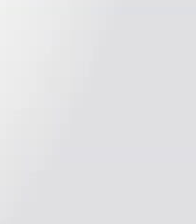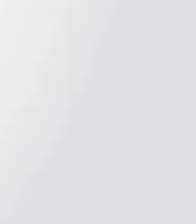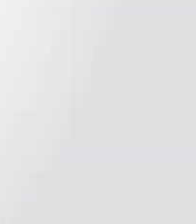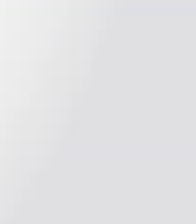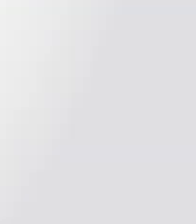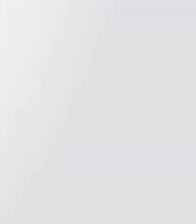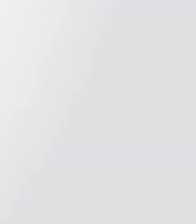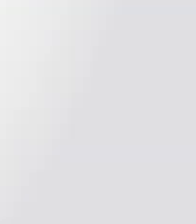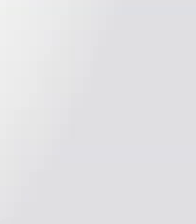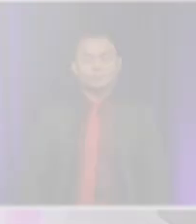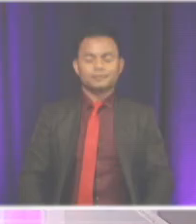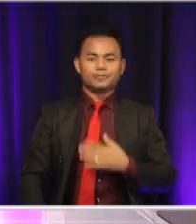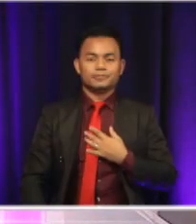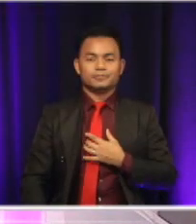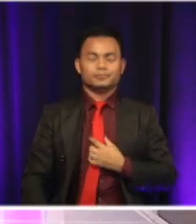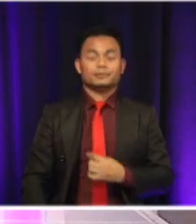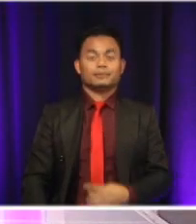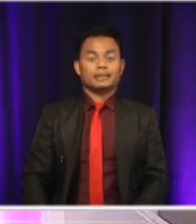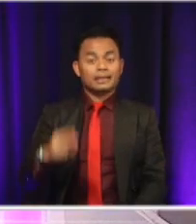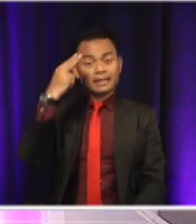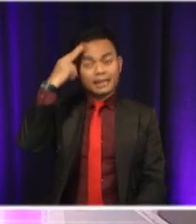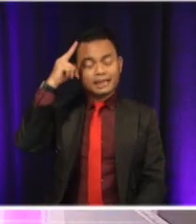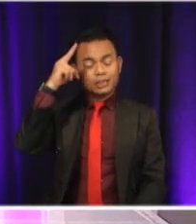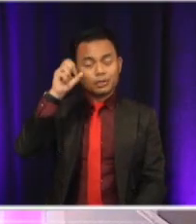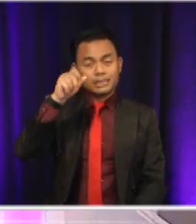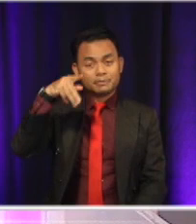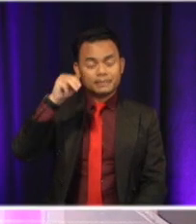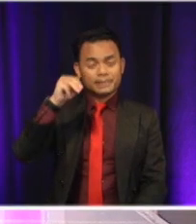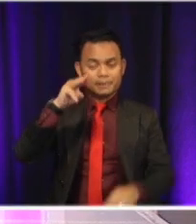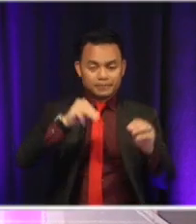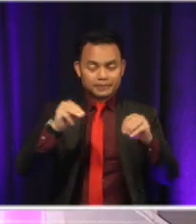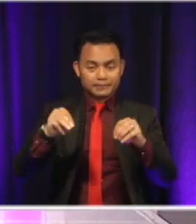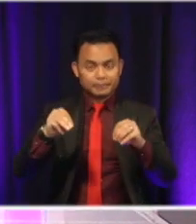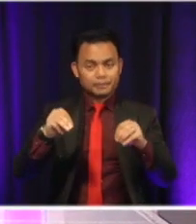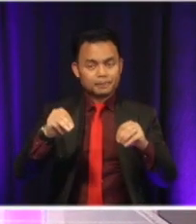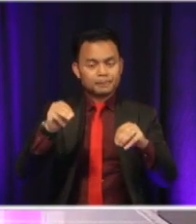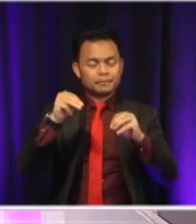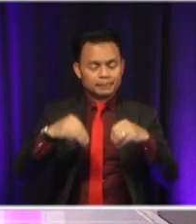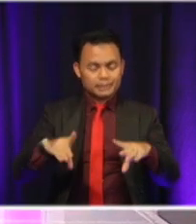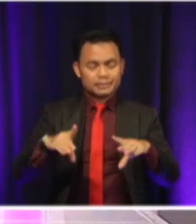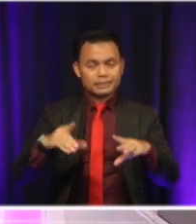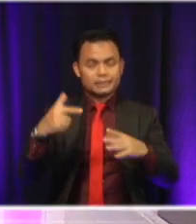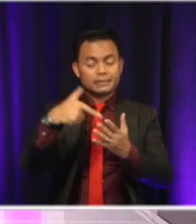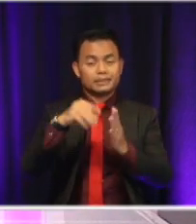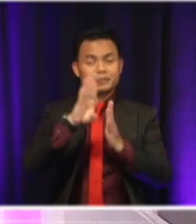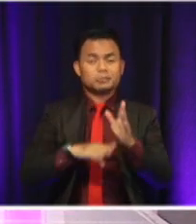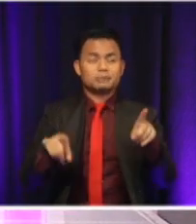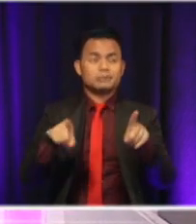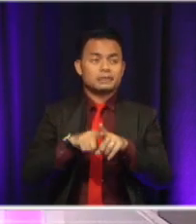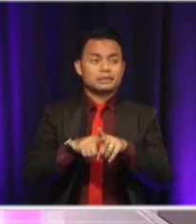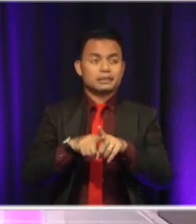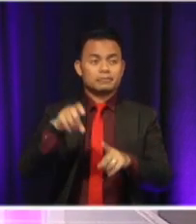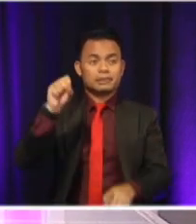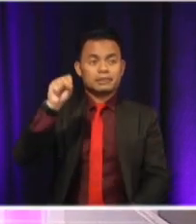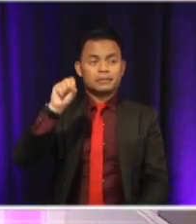EduwebTV KPM. Hello SPM candidates, you're still tuned in to us on EduwebTV KPM for Success SPM